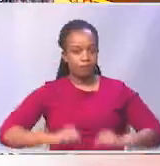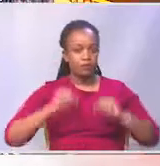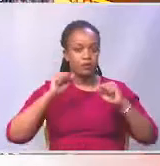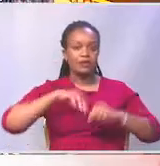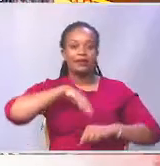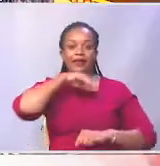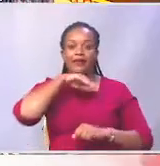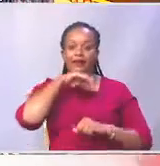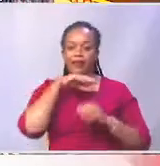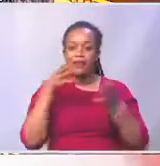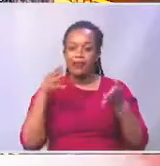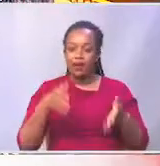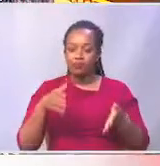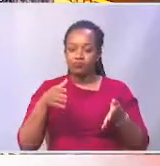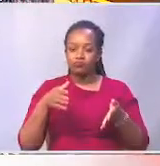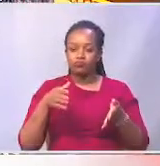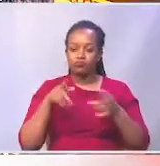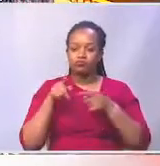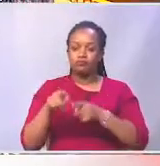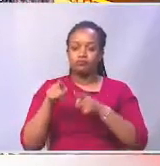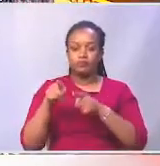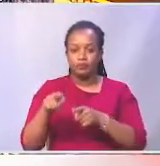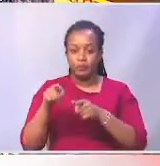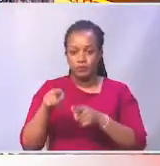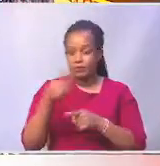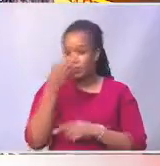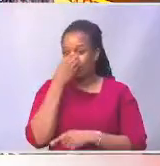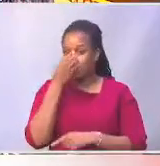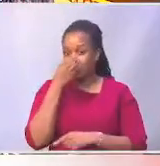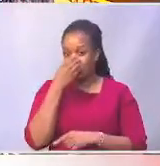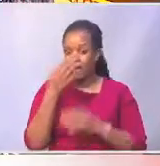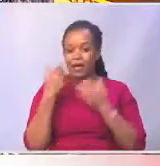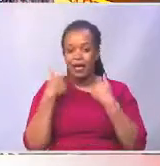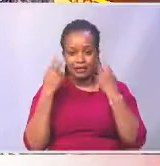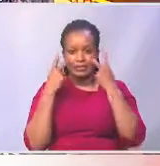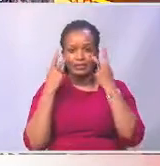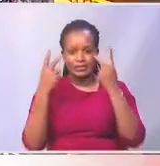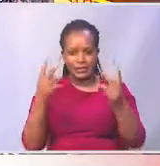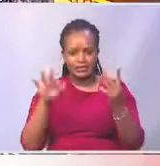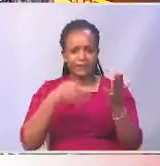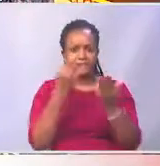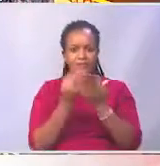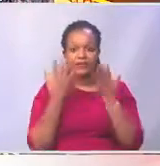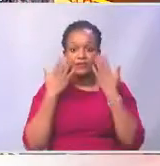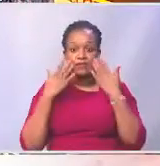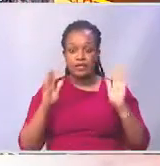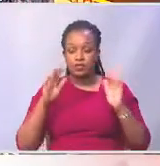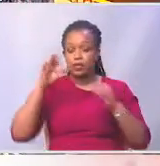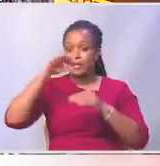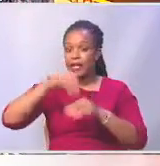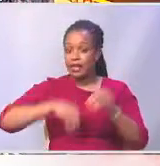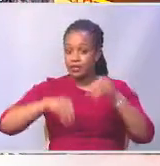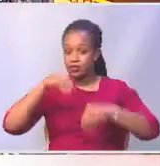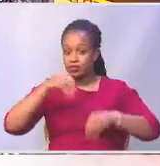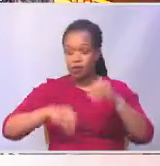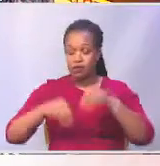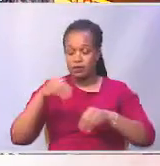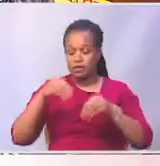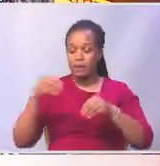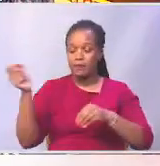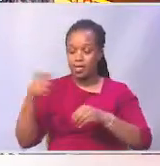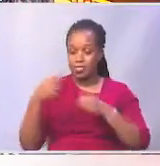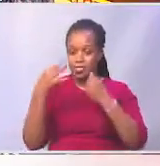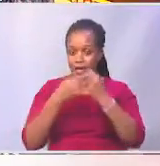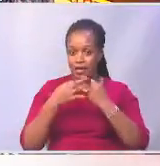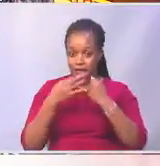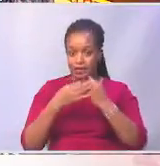Odinga now claims Deputy President William Ruto has sensed defeat ahead of the August 9th election and is now coming up